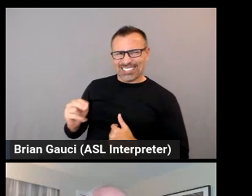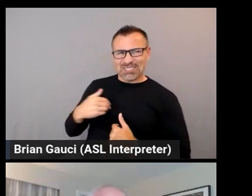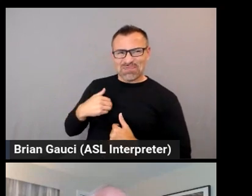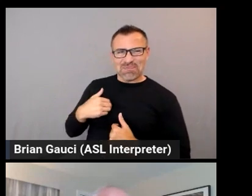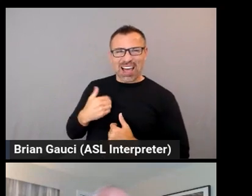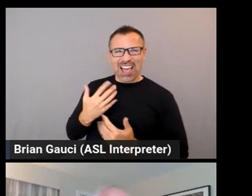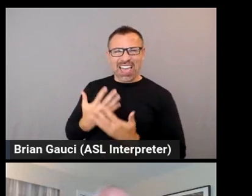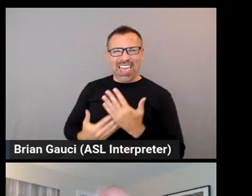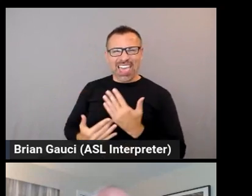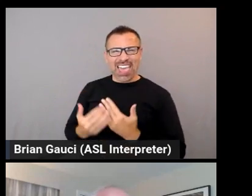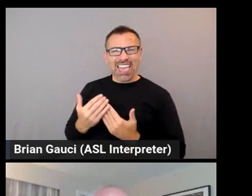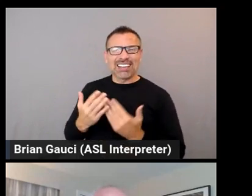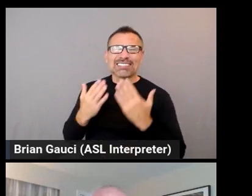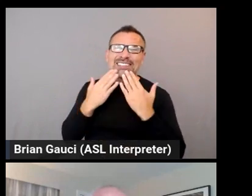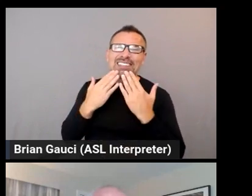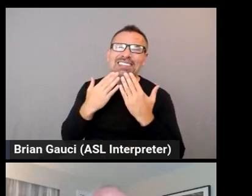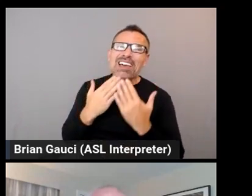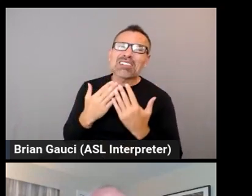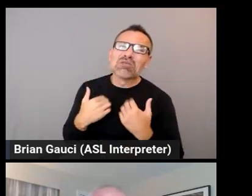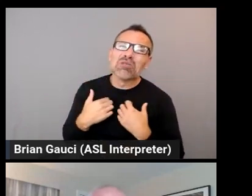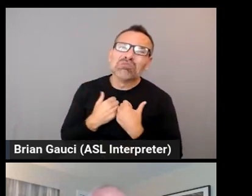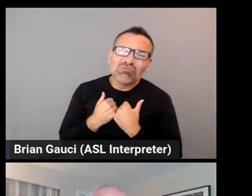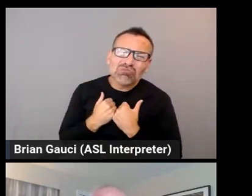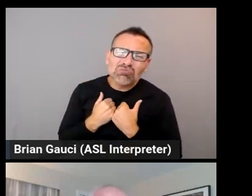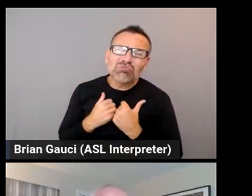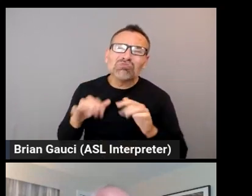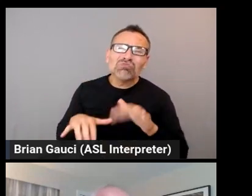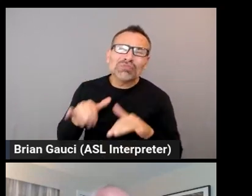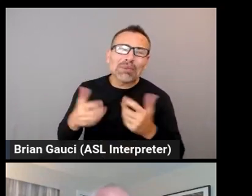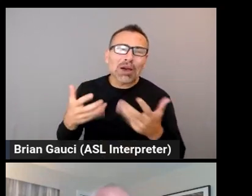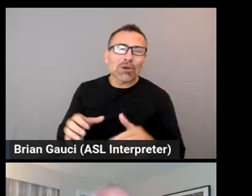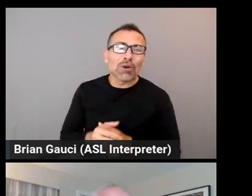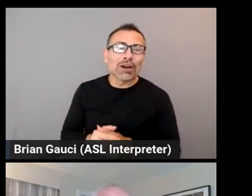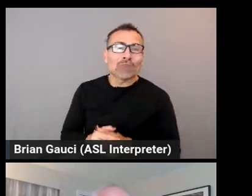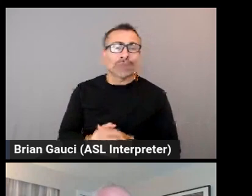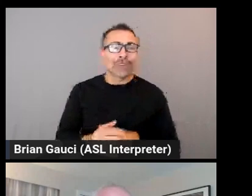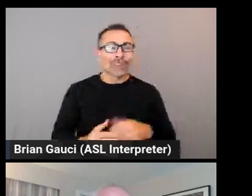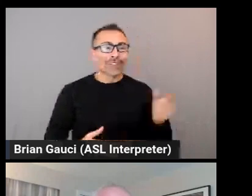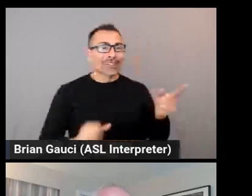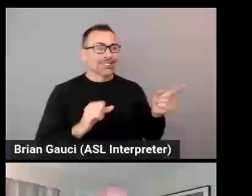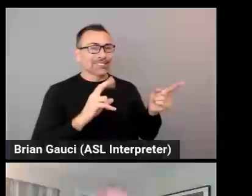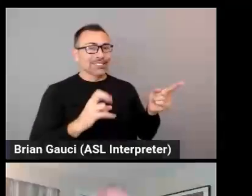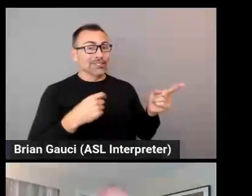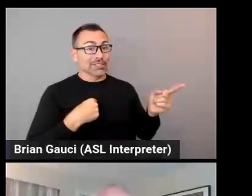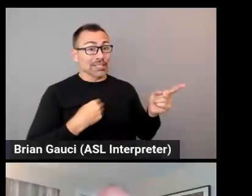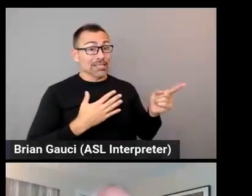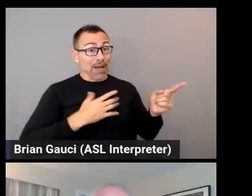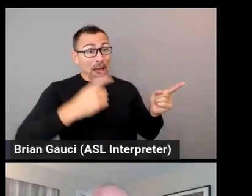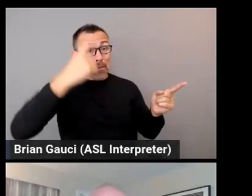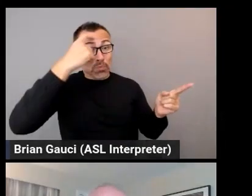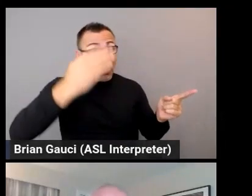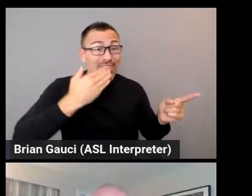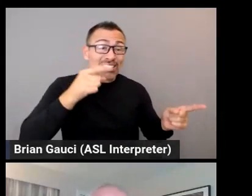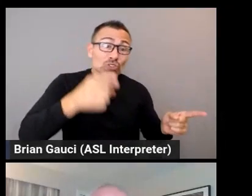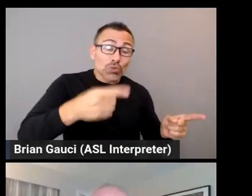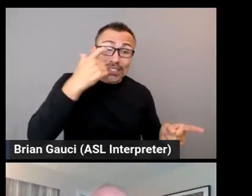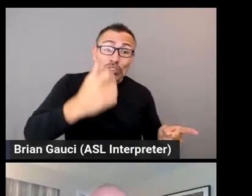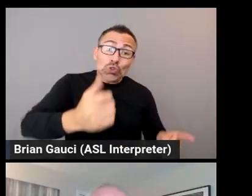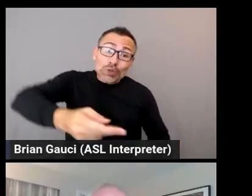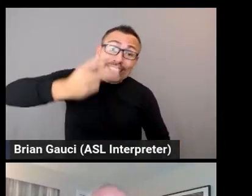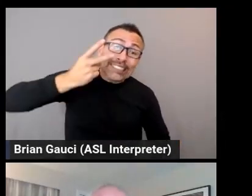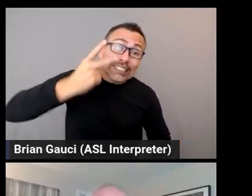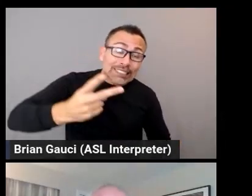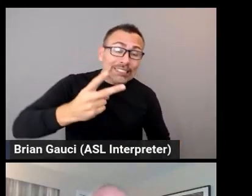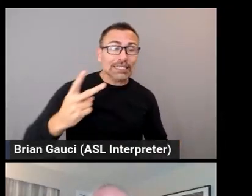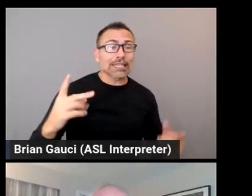mean, fingertips, thank you, but also my brain's thanking you, because you can see the connections when you're scrolling through that